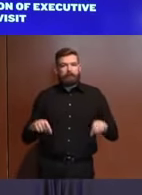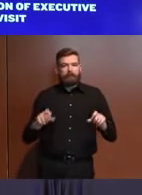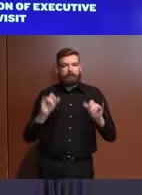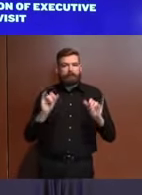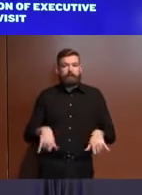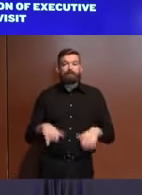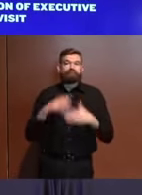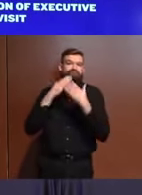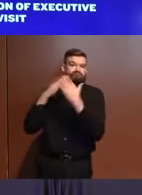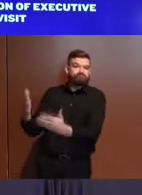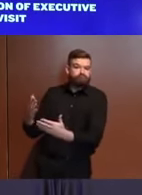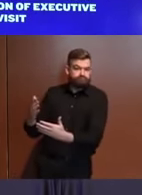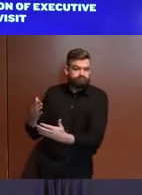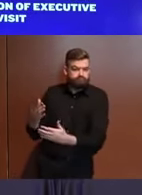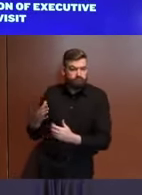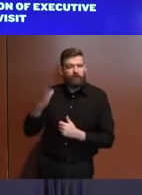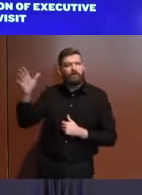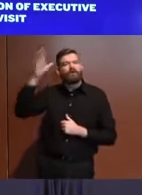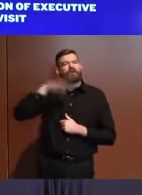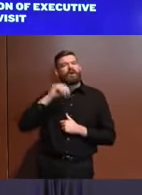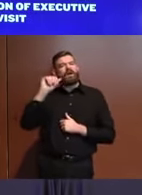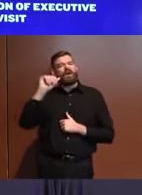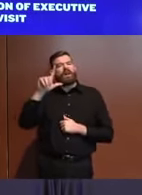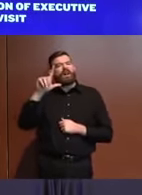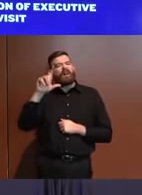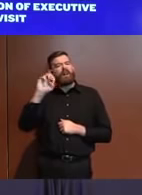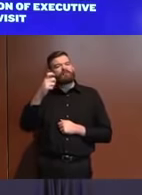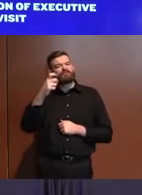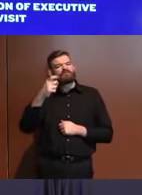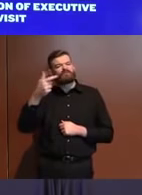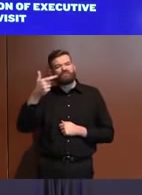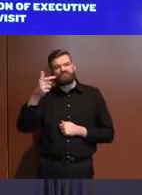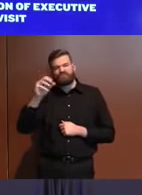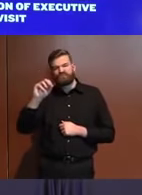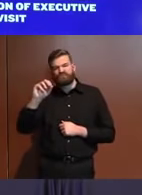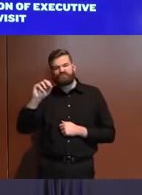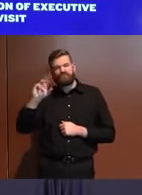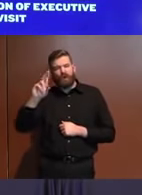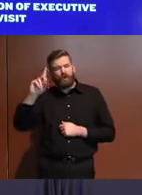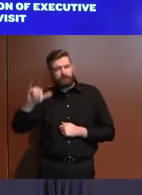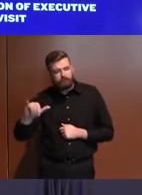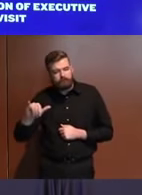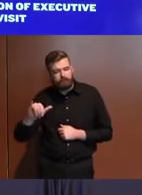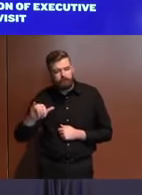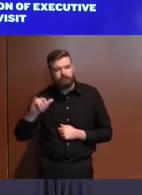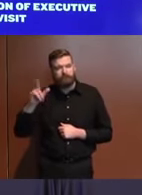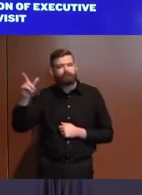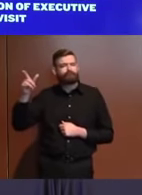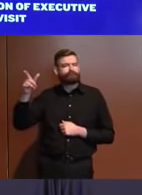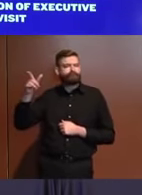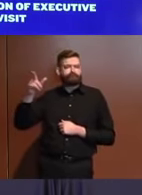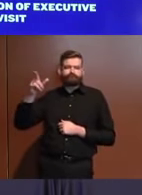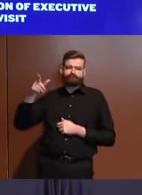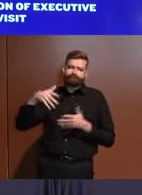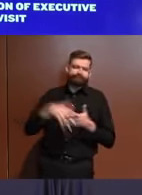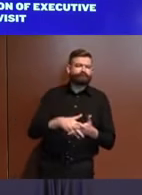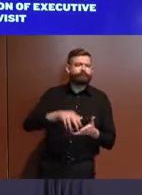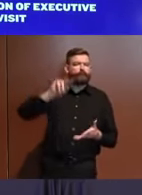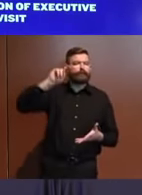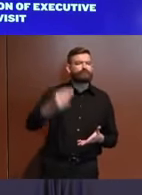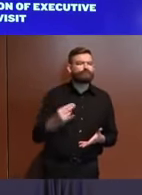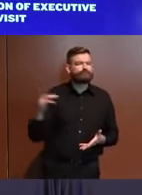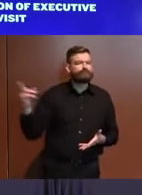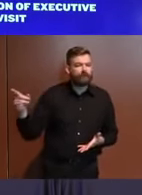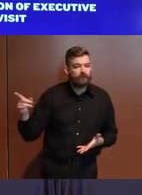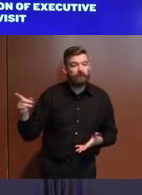and forth again. A huge, iconic New Jersey institution and a great leader. Goldman Sachs has stepped